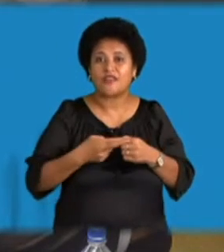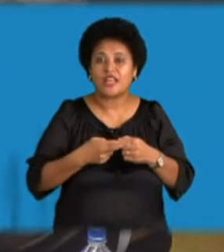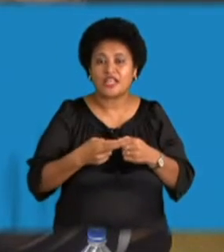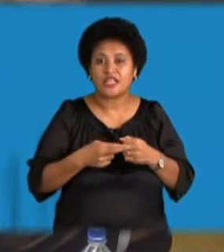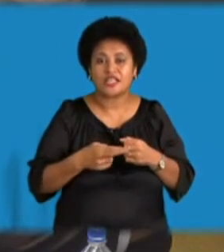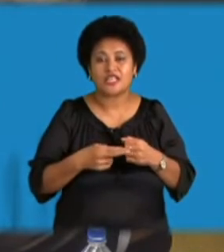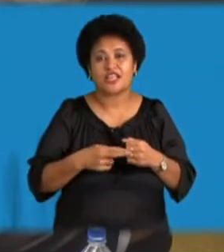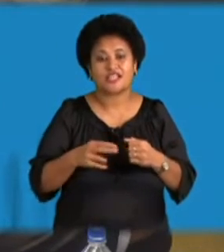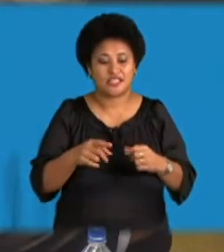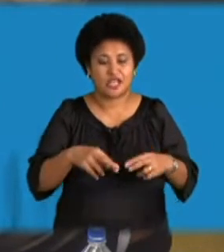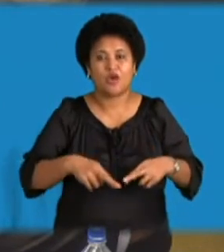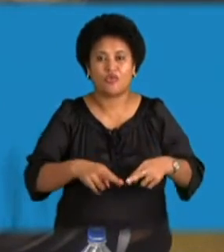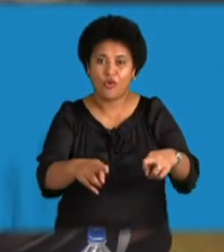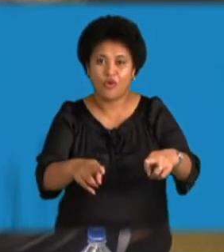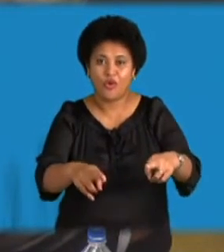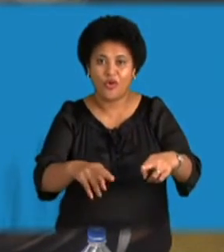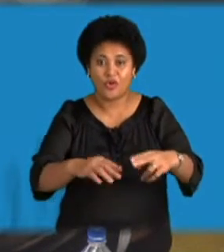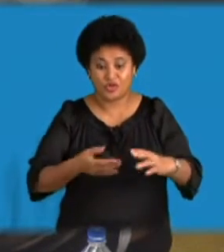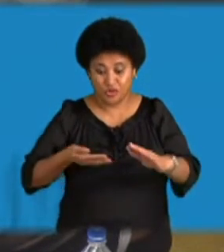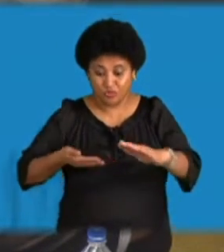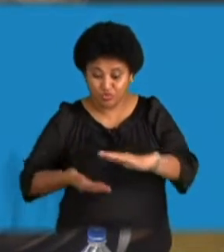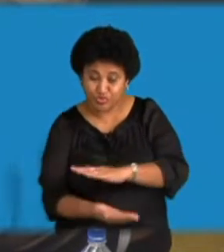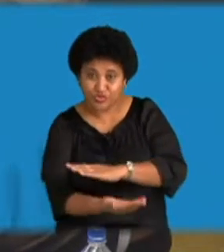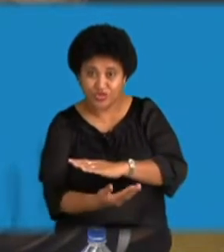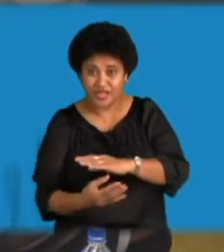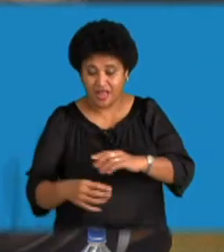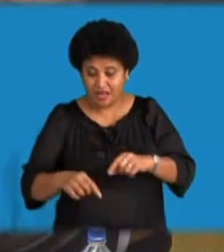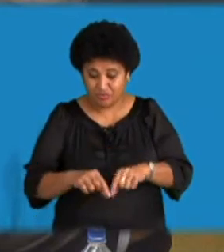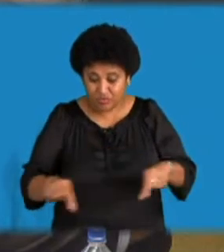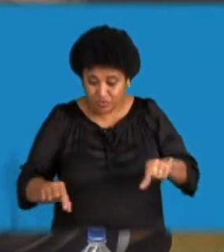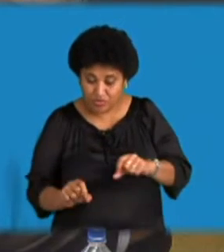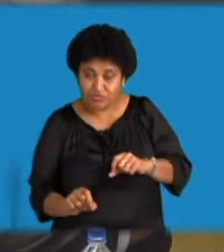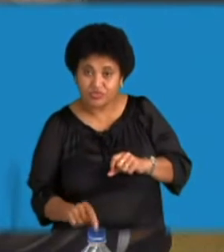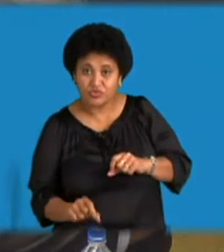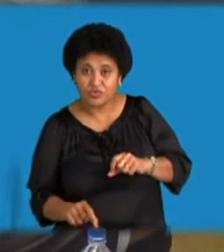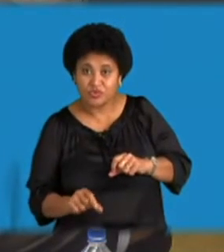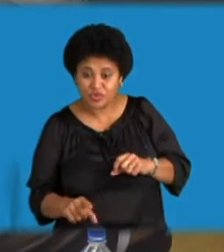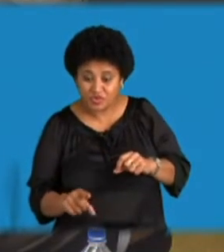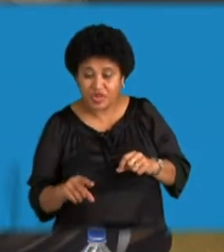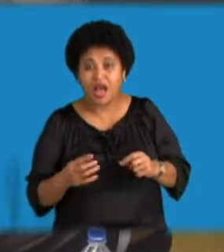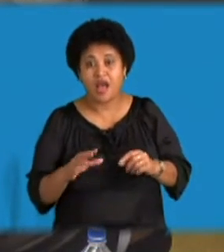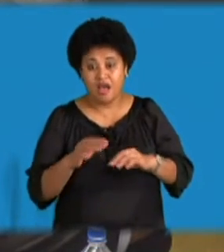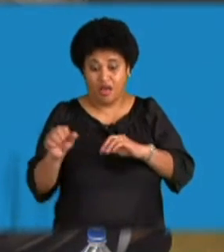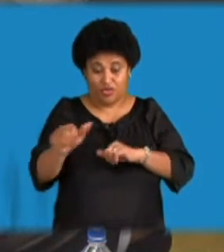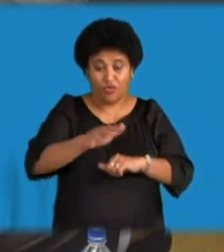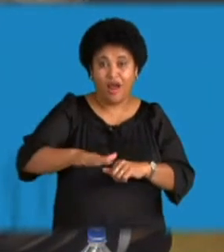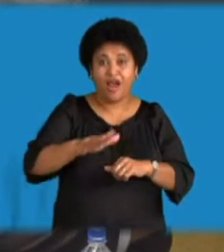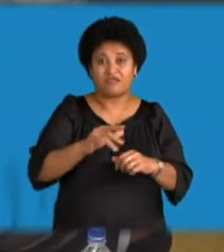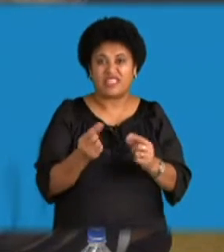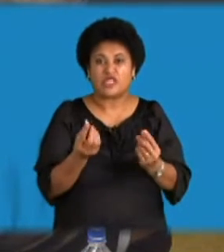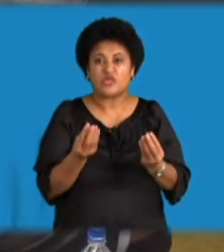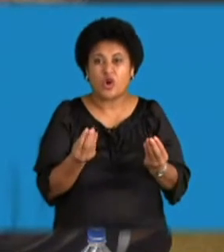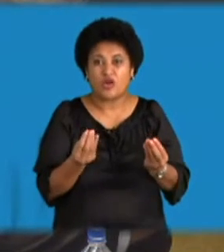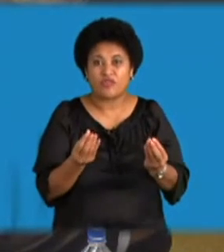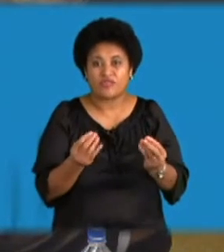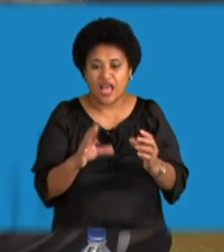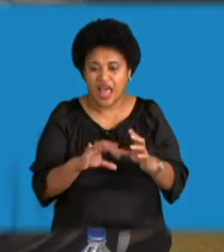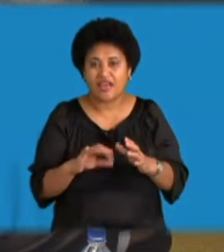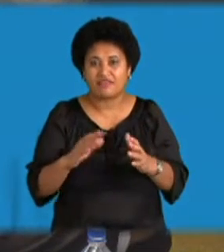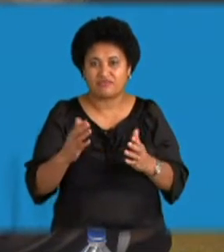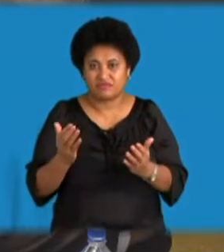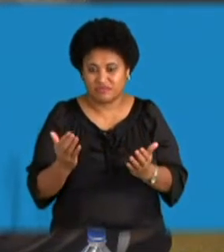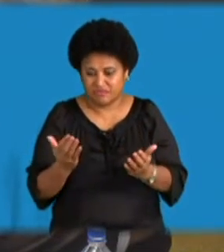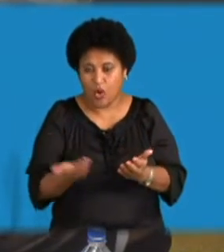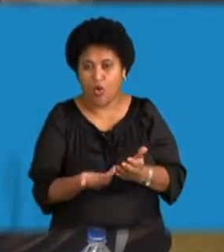on spilling inside, underneath, the ground becomes soft, and we continue to get potholes. So, Madam Speaker, to be able